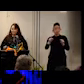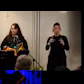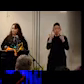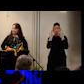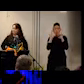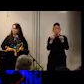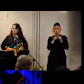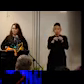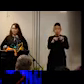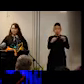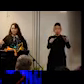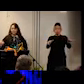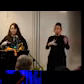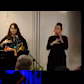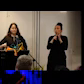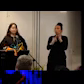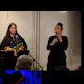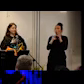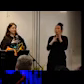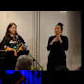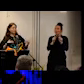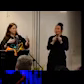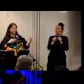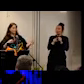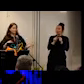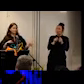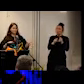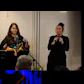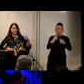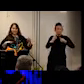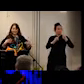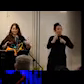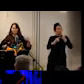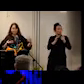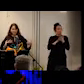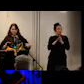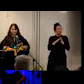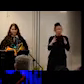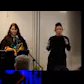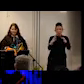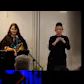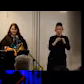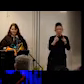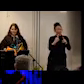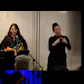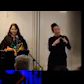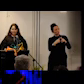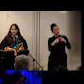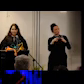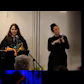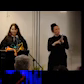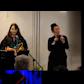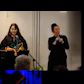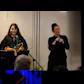the branching structures of the neurons that help send signals in the brain from neuron to neuron. So these are axons and dendrites. Now, the